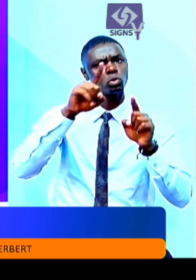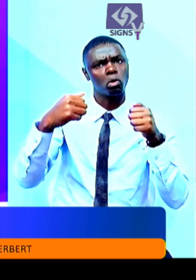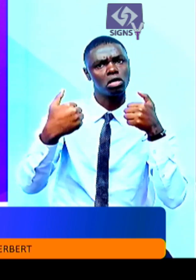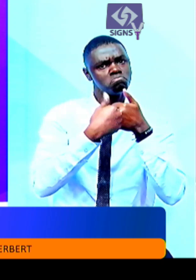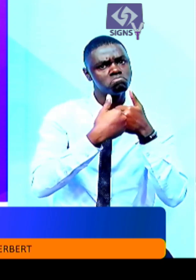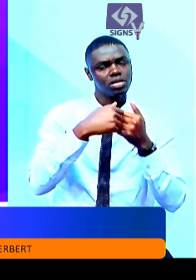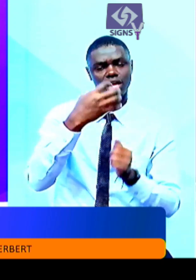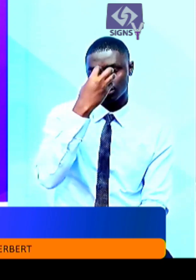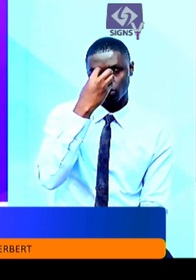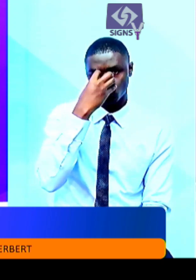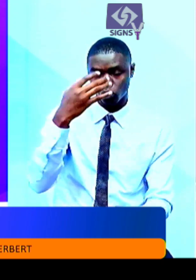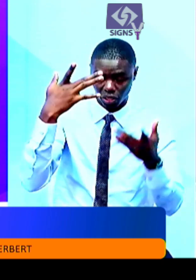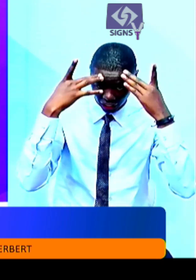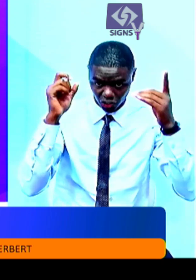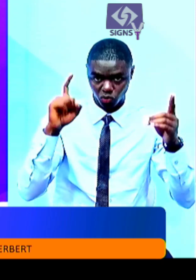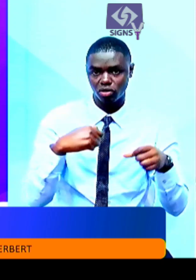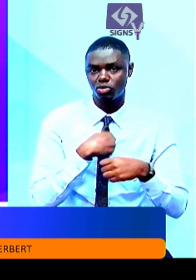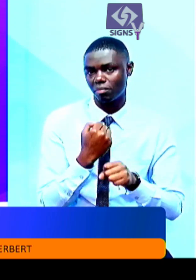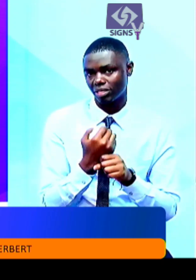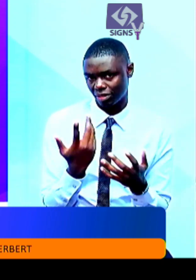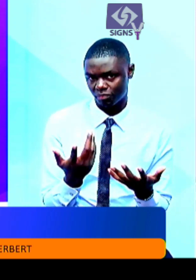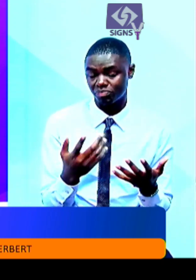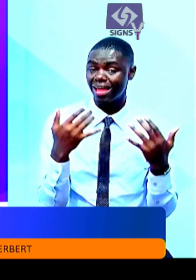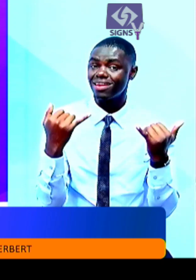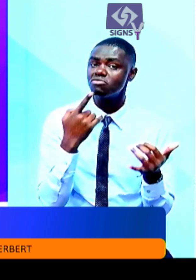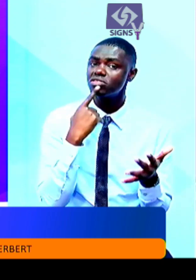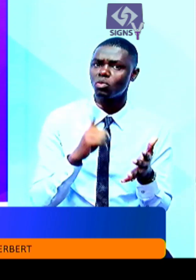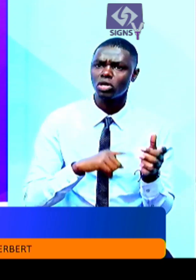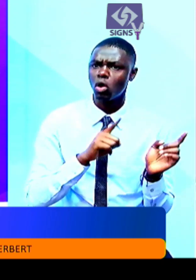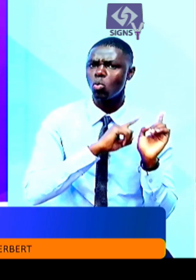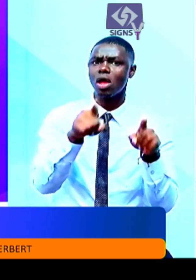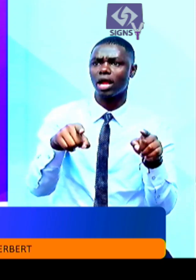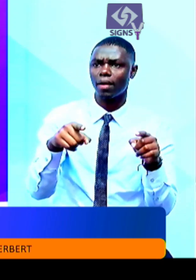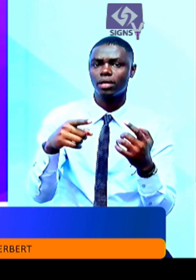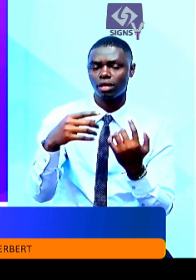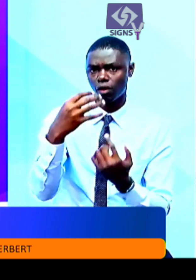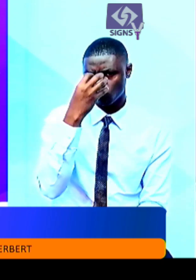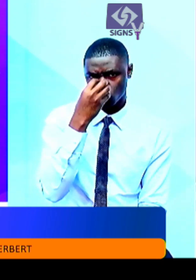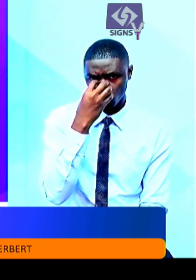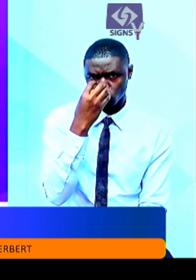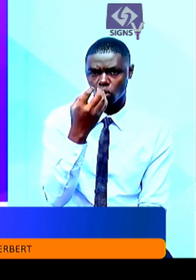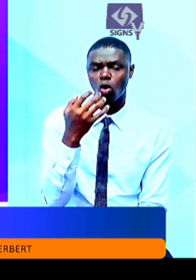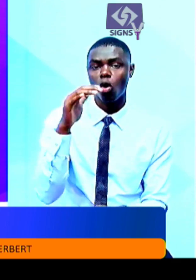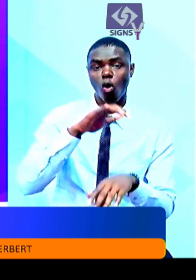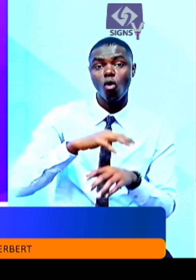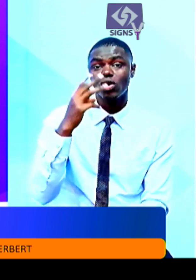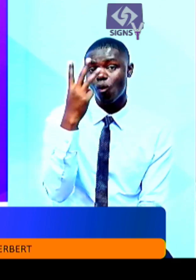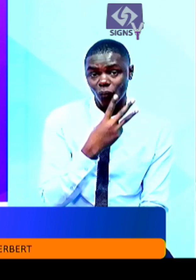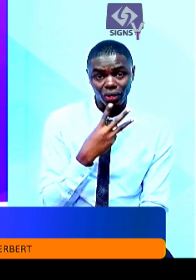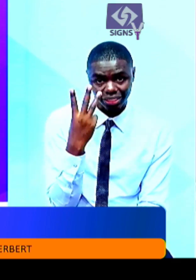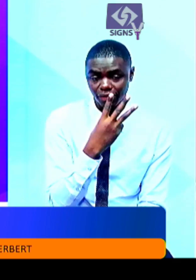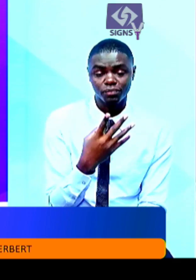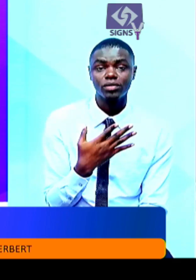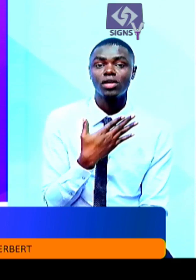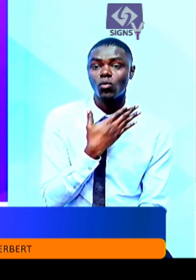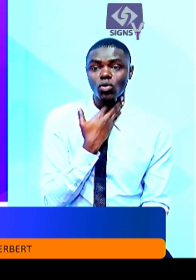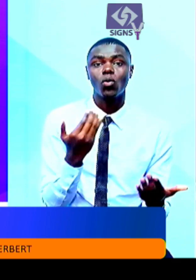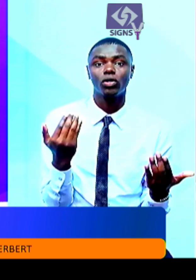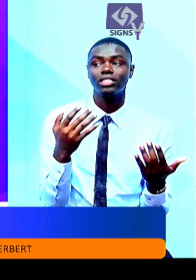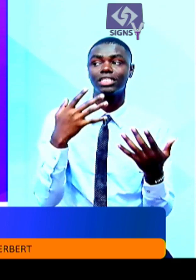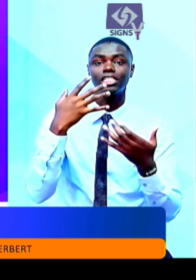Ruto, there's a decision they have to make. They are now saying we are coming for you on Wednesday. Yeah. We want to hang